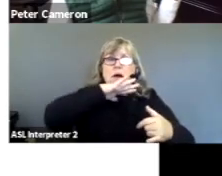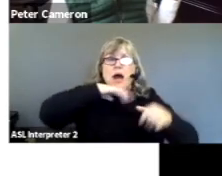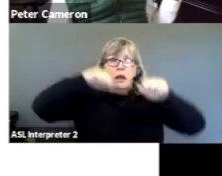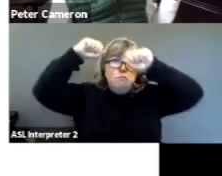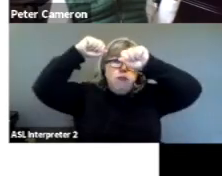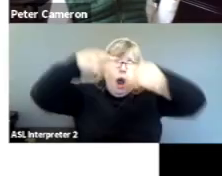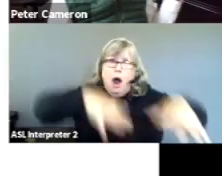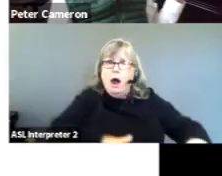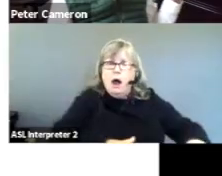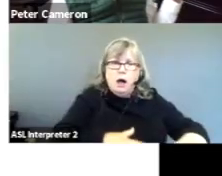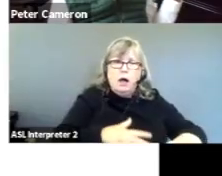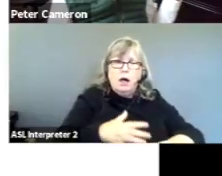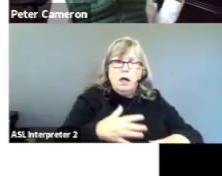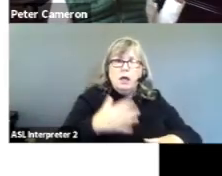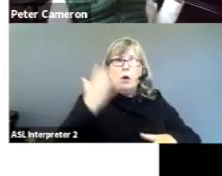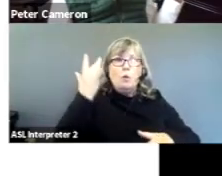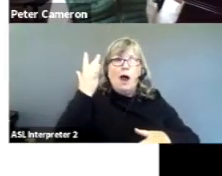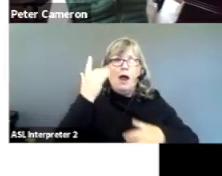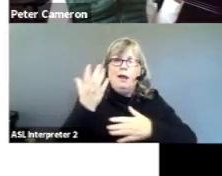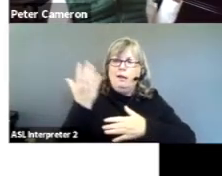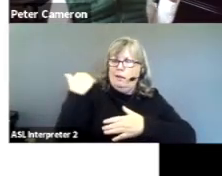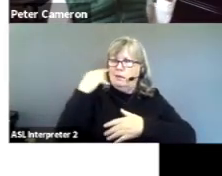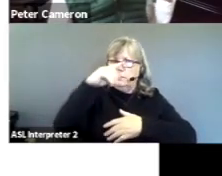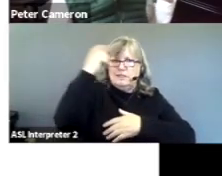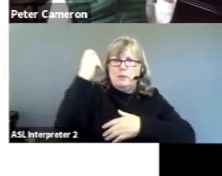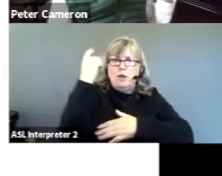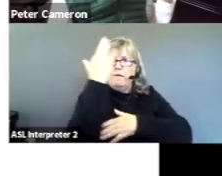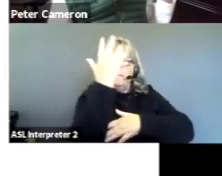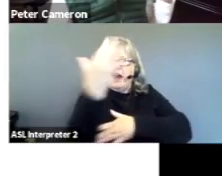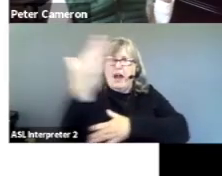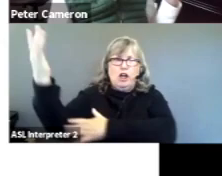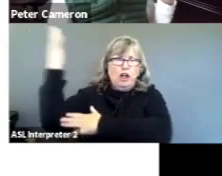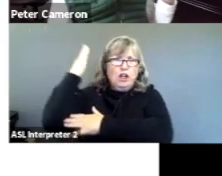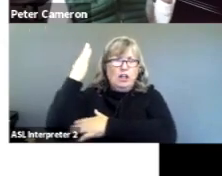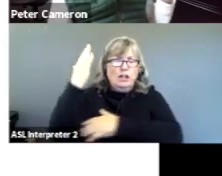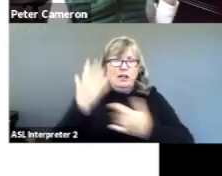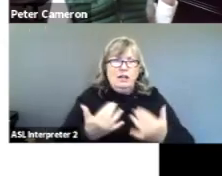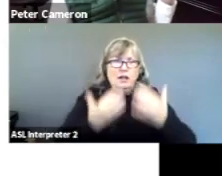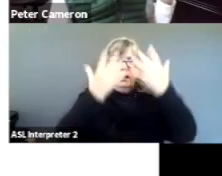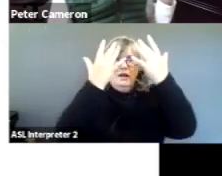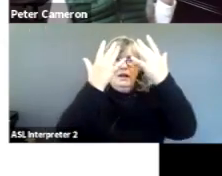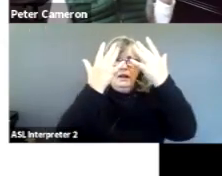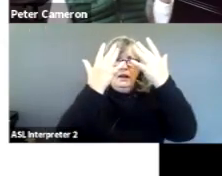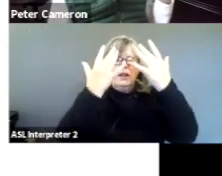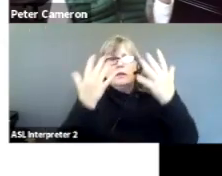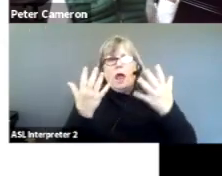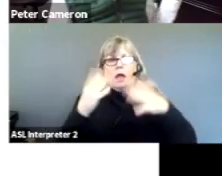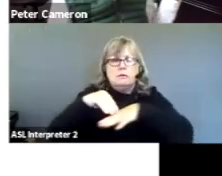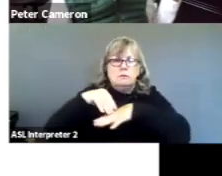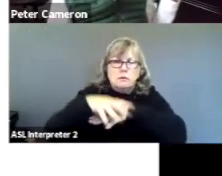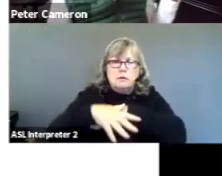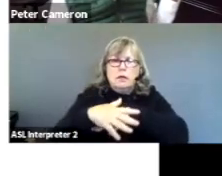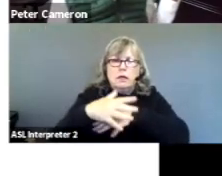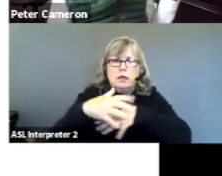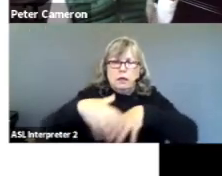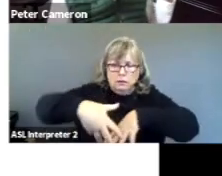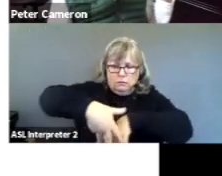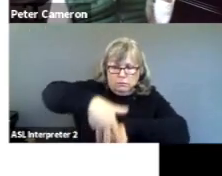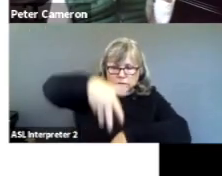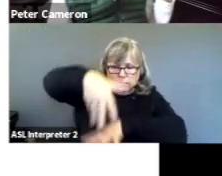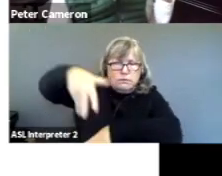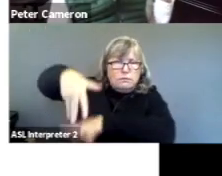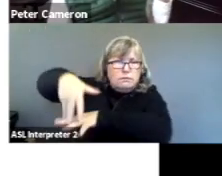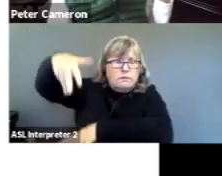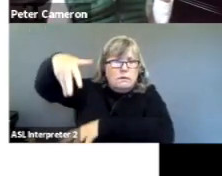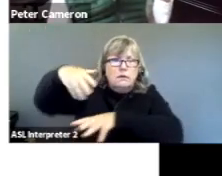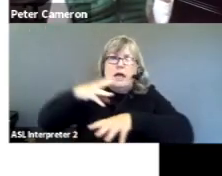partly because of the forest fires from last summer. And so climate change is real, and only by, I don't even know what you